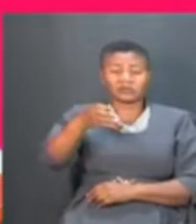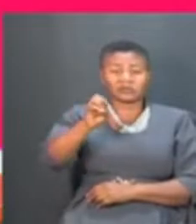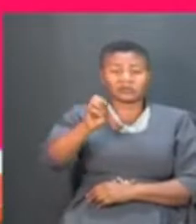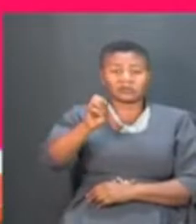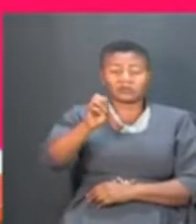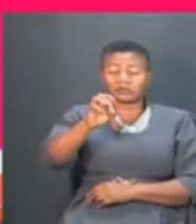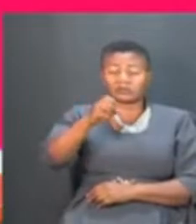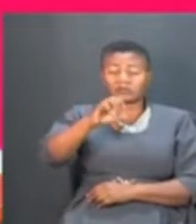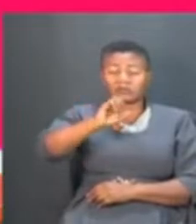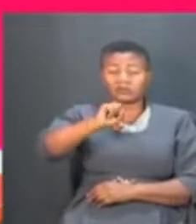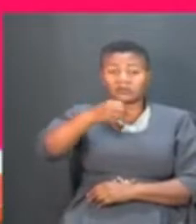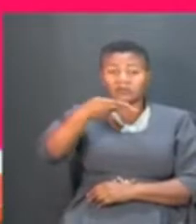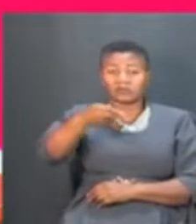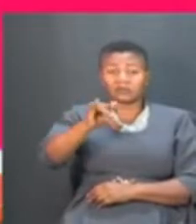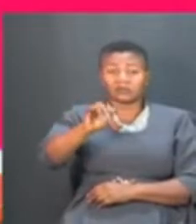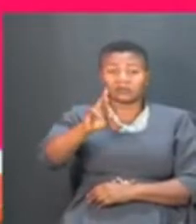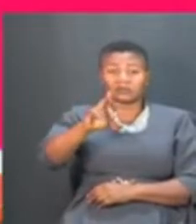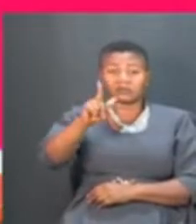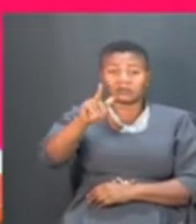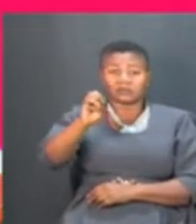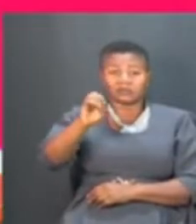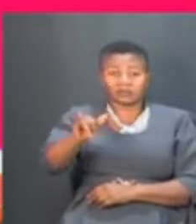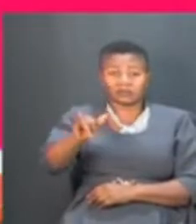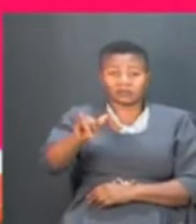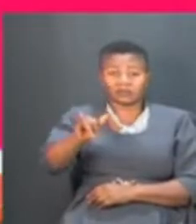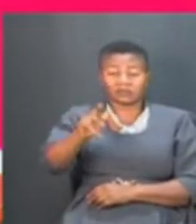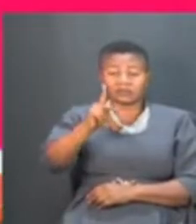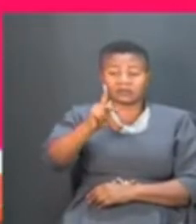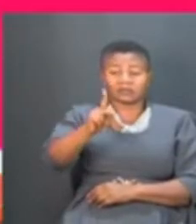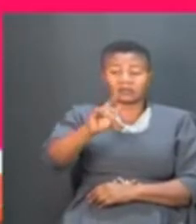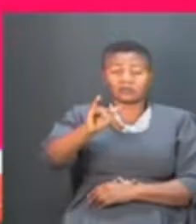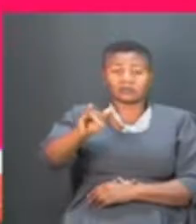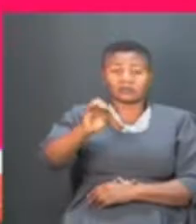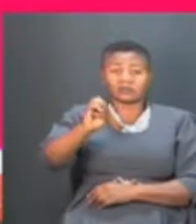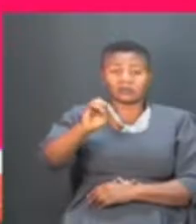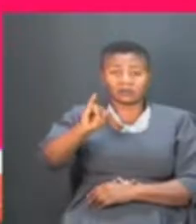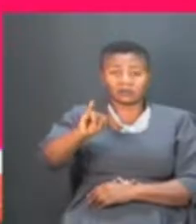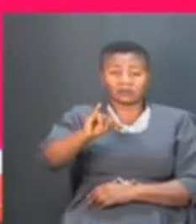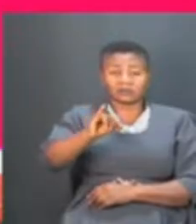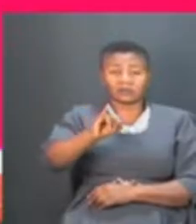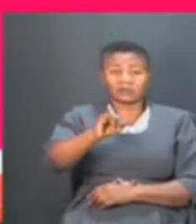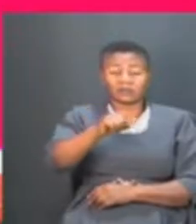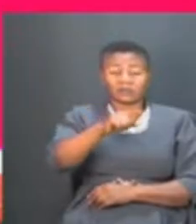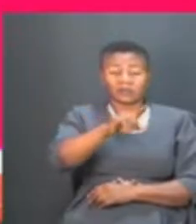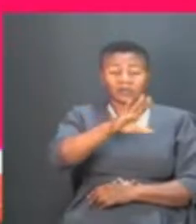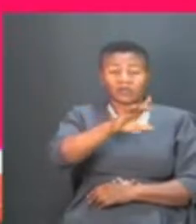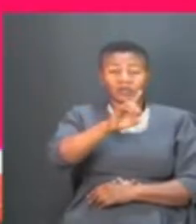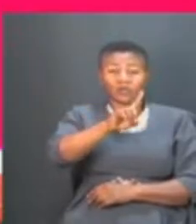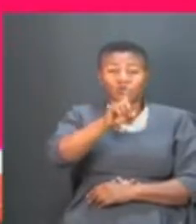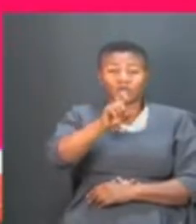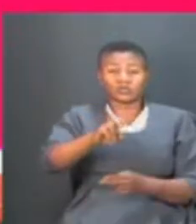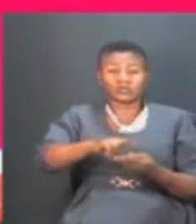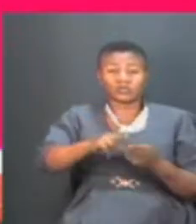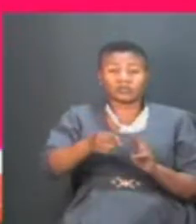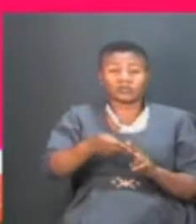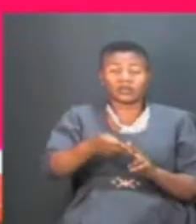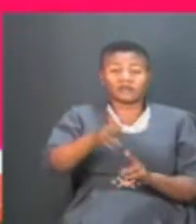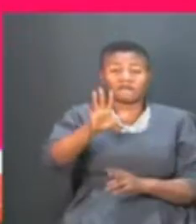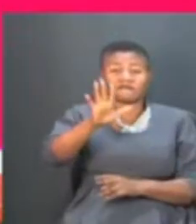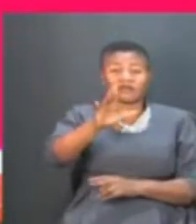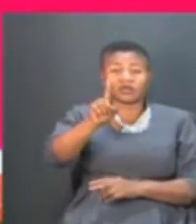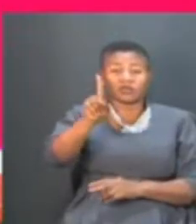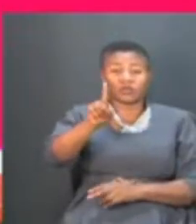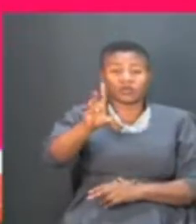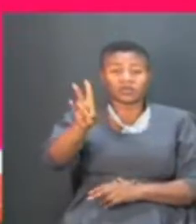Member of Parliament for Echima Mobiaja. That is question numbered 517. I